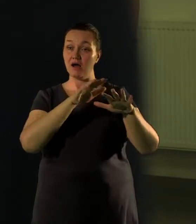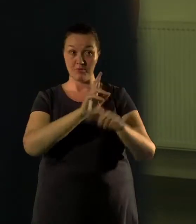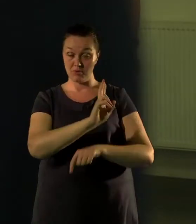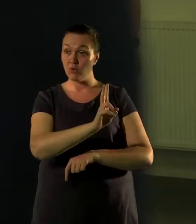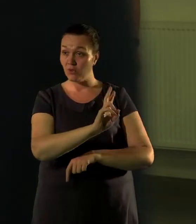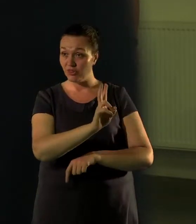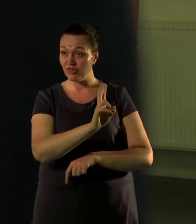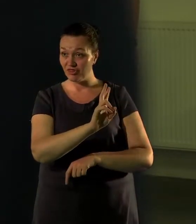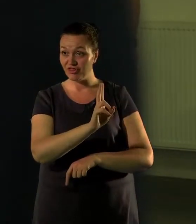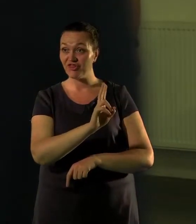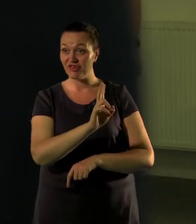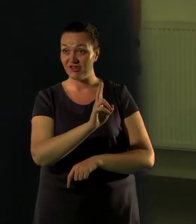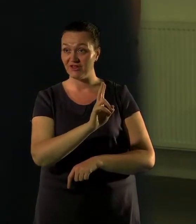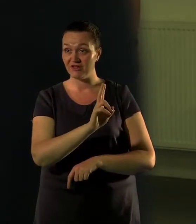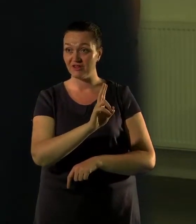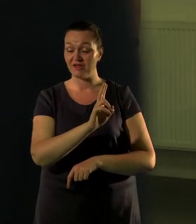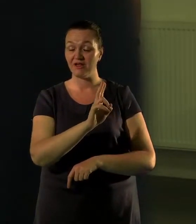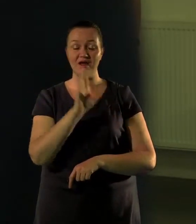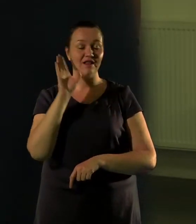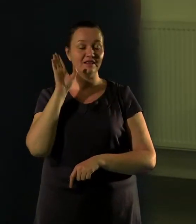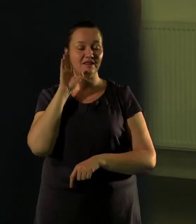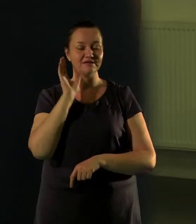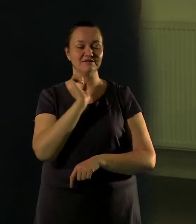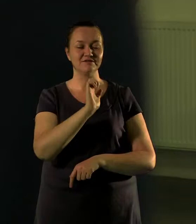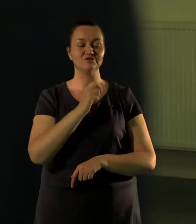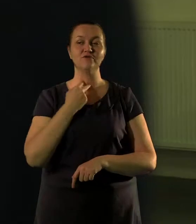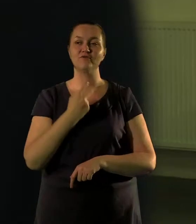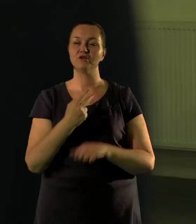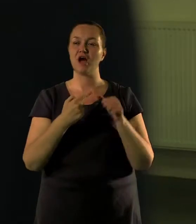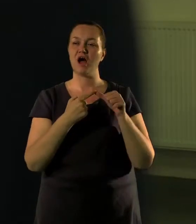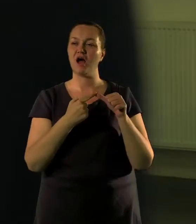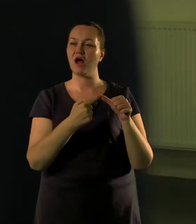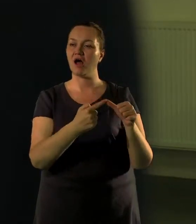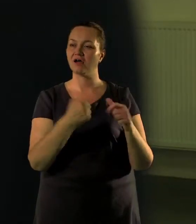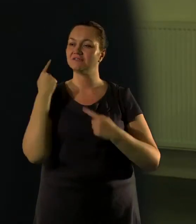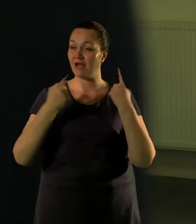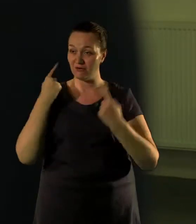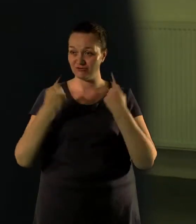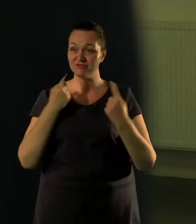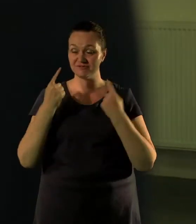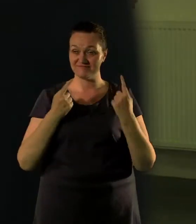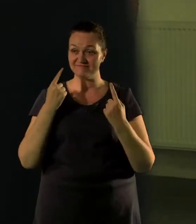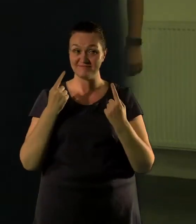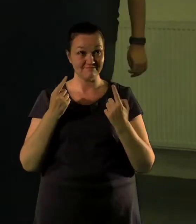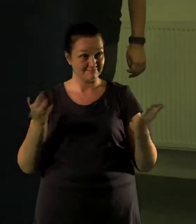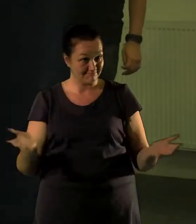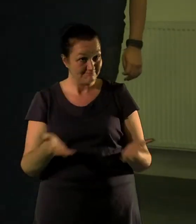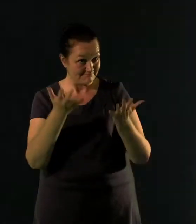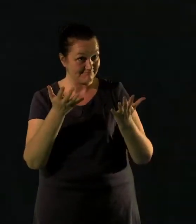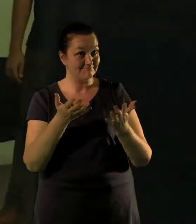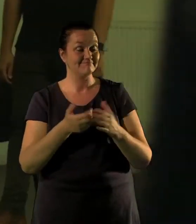you to listen to the harmony between the two sounds. Yeah? So just walk around in the